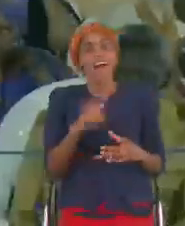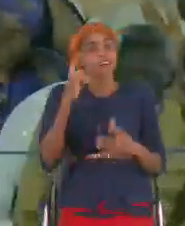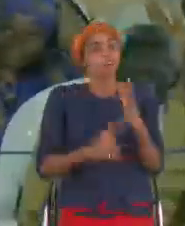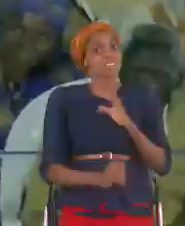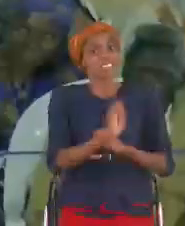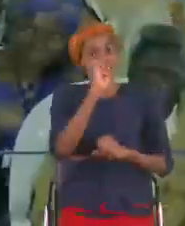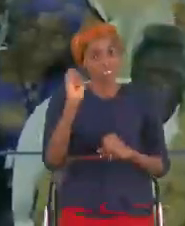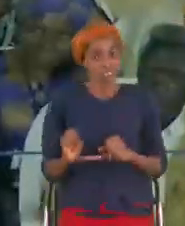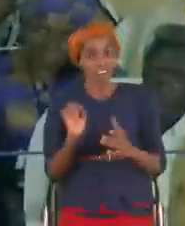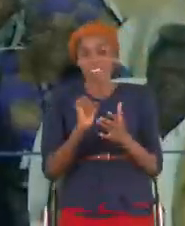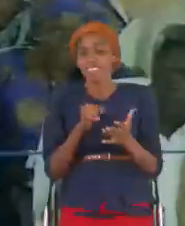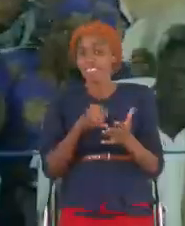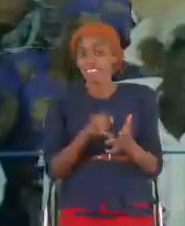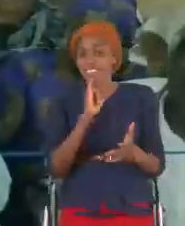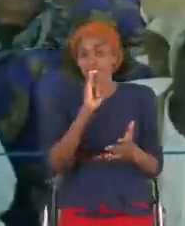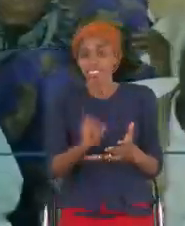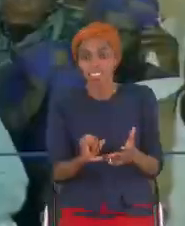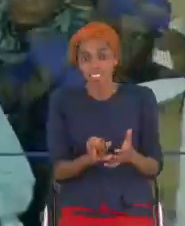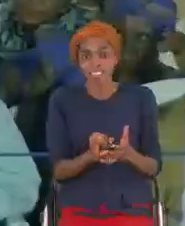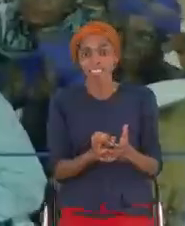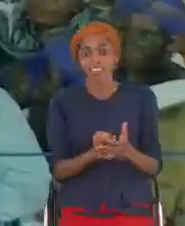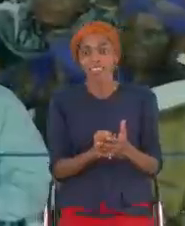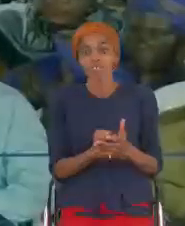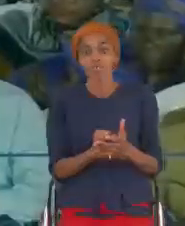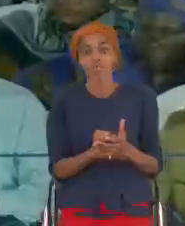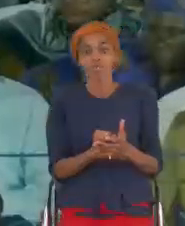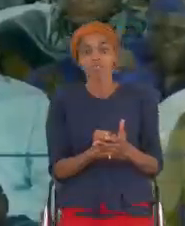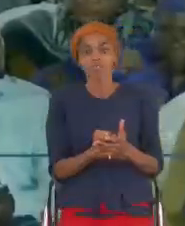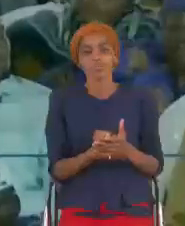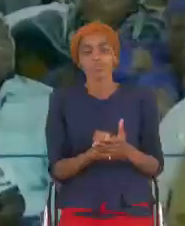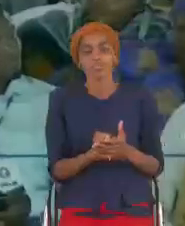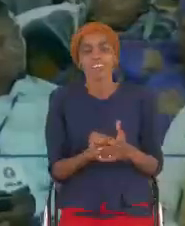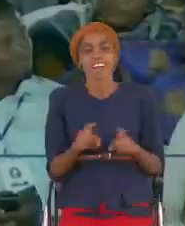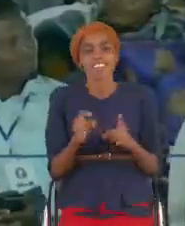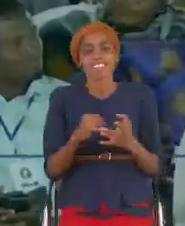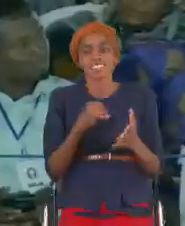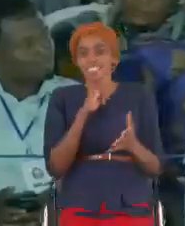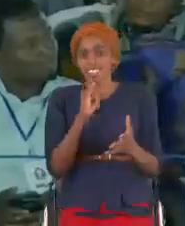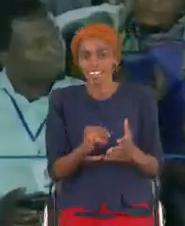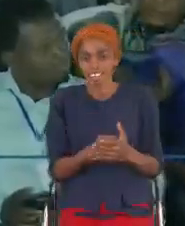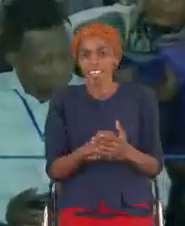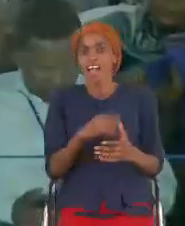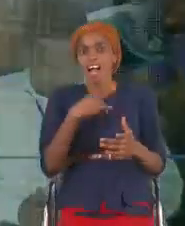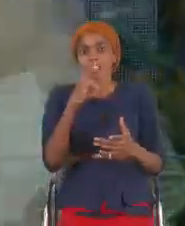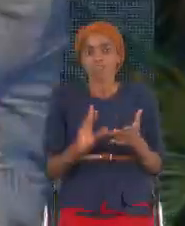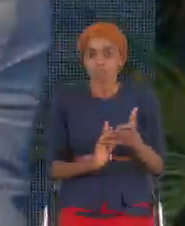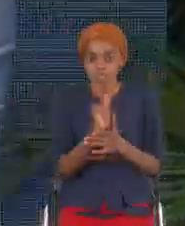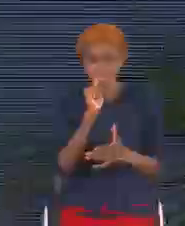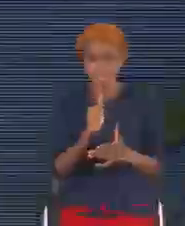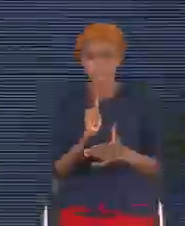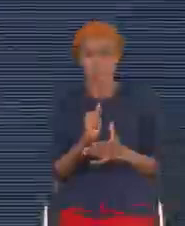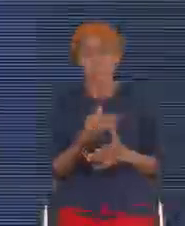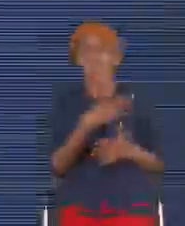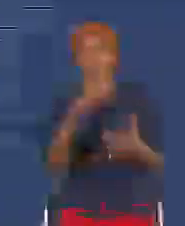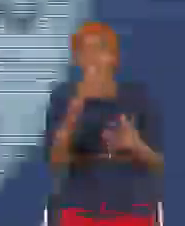whatever it is you have done, as you accept and you trust and you believe and you